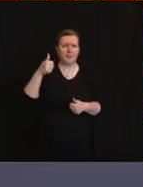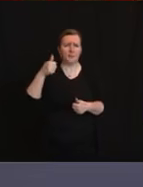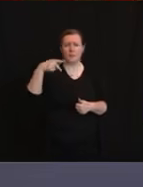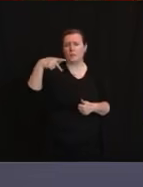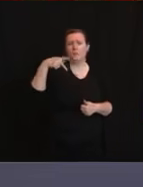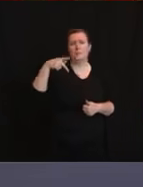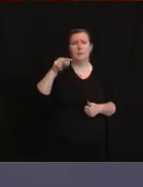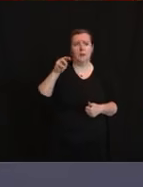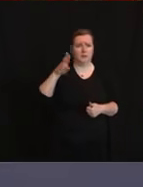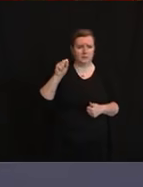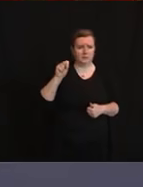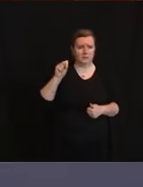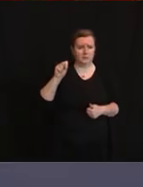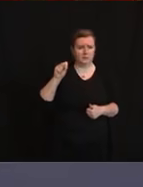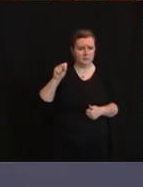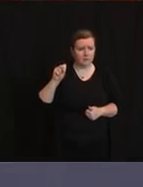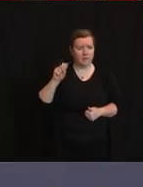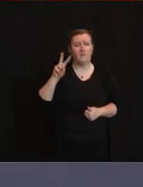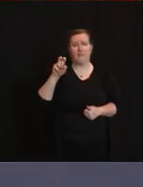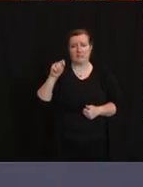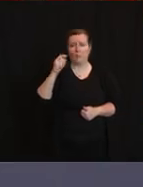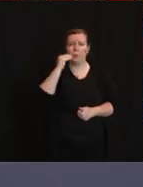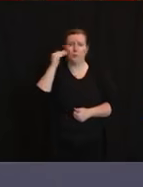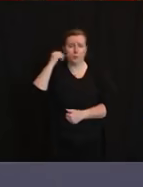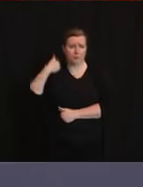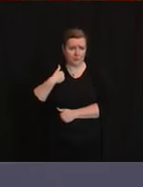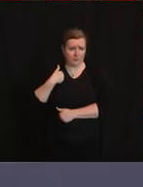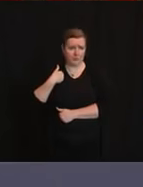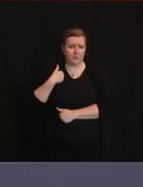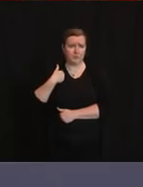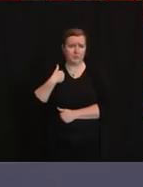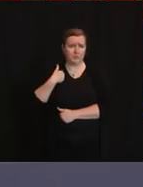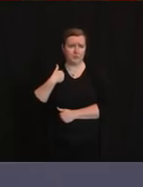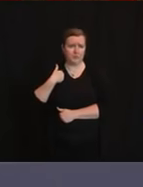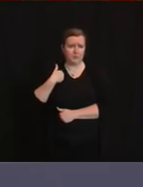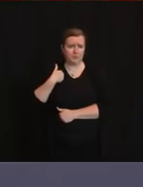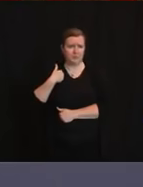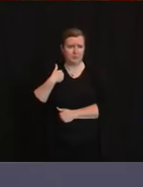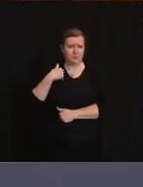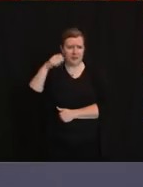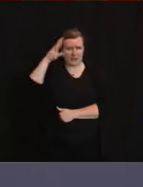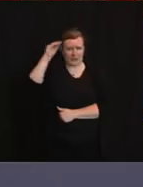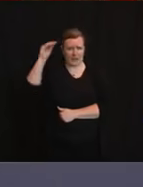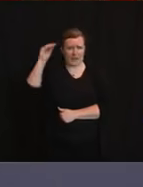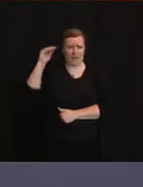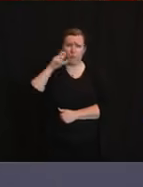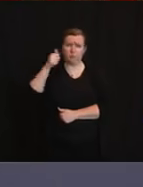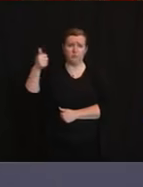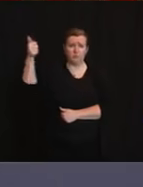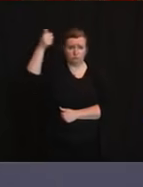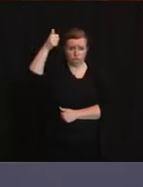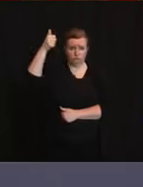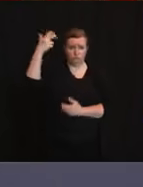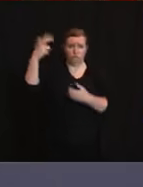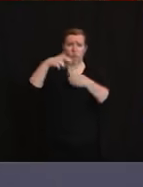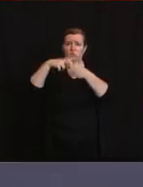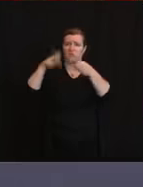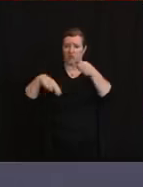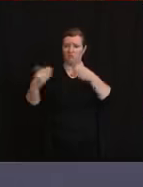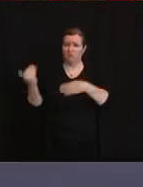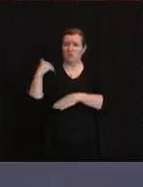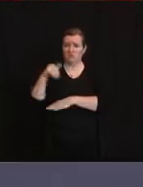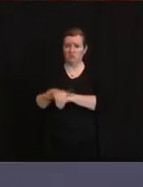who specifically is in charge of the divisions of Veterans Services and the divisions of Veterans Health Services now that Petarsky is